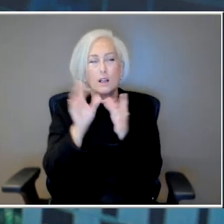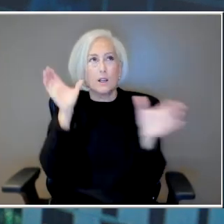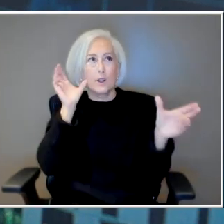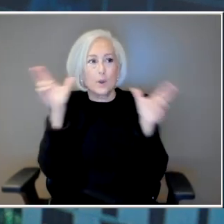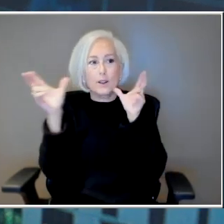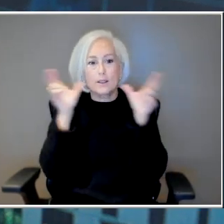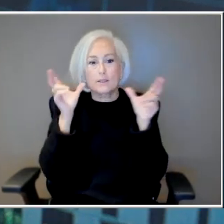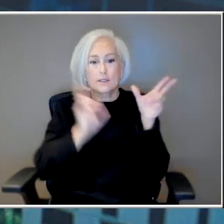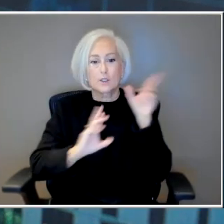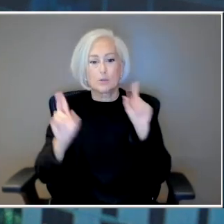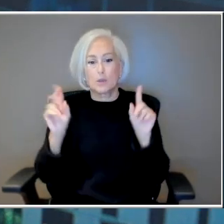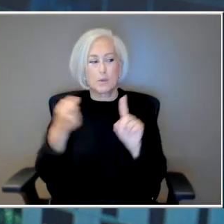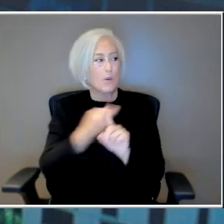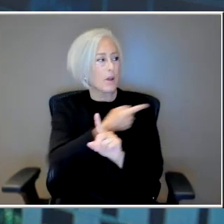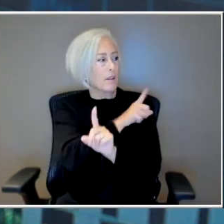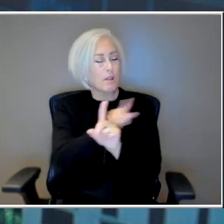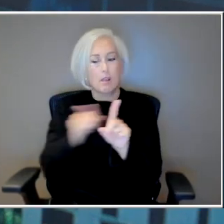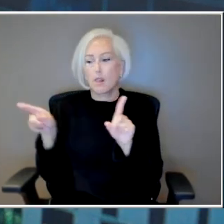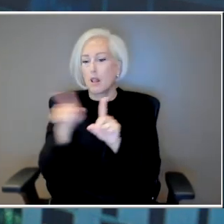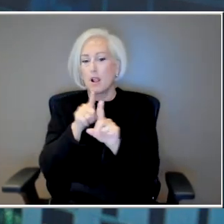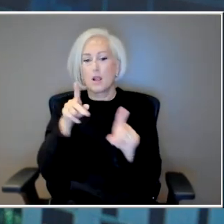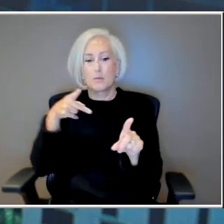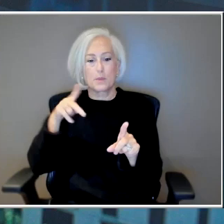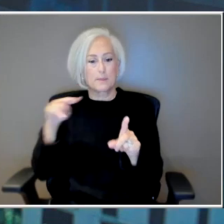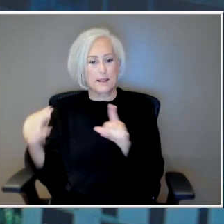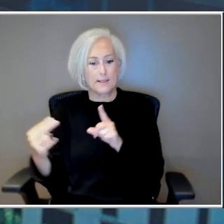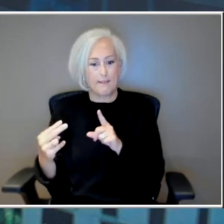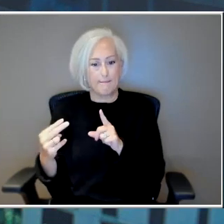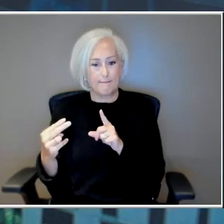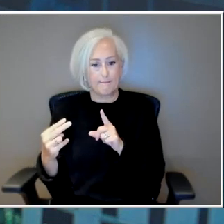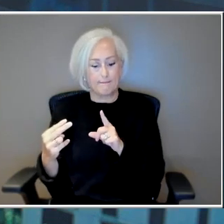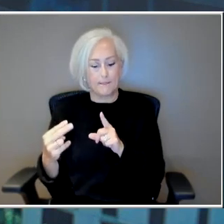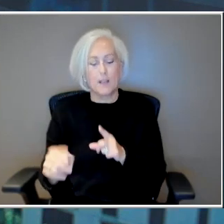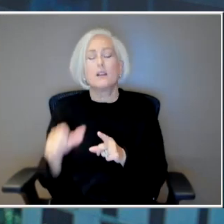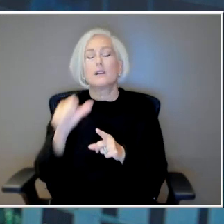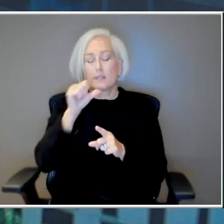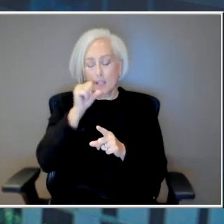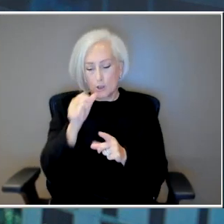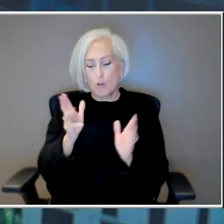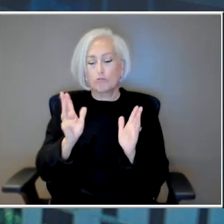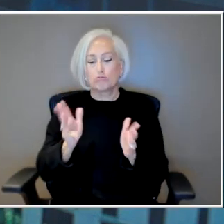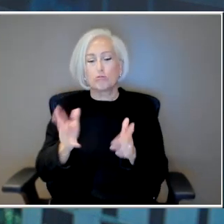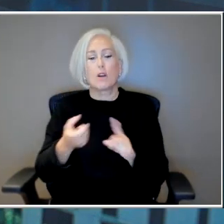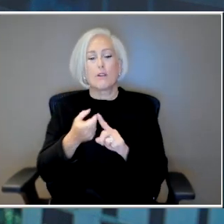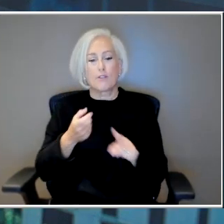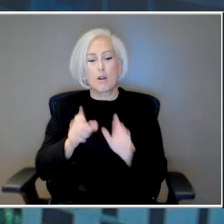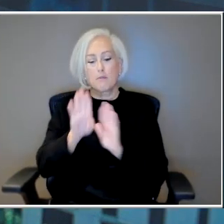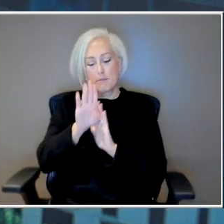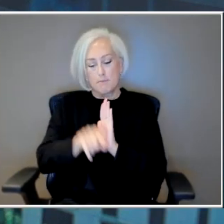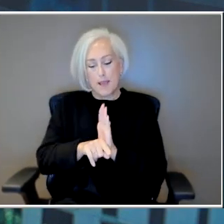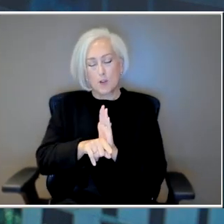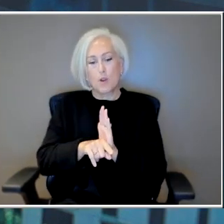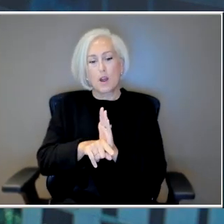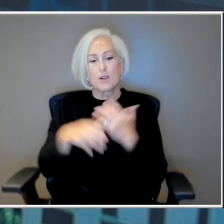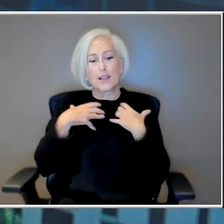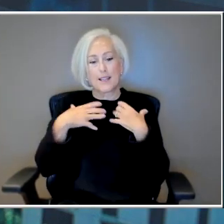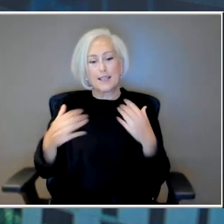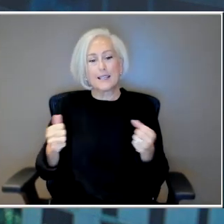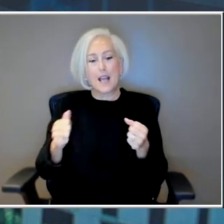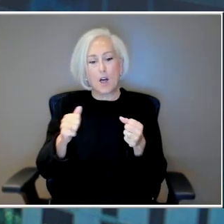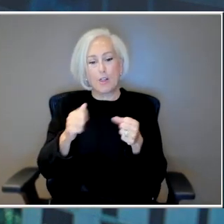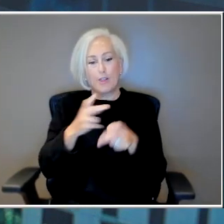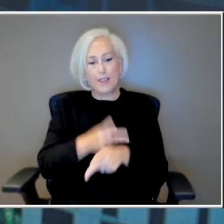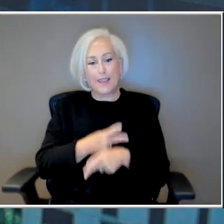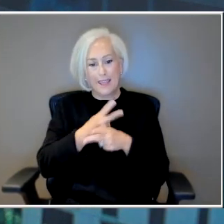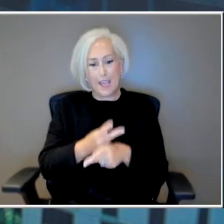who don't really speak from a background in healthcare, talking to you about vaccination, you have to ask